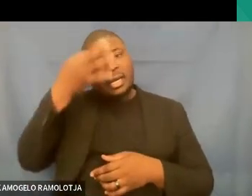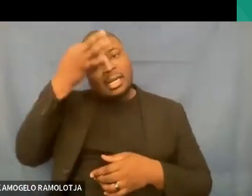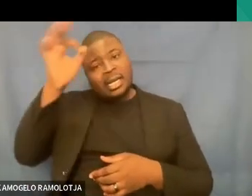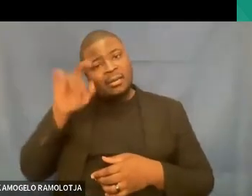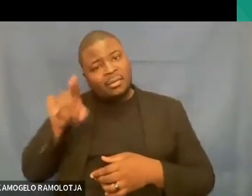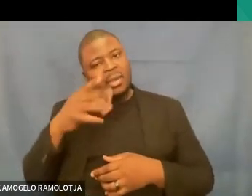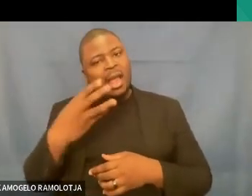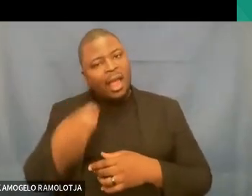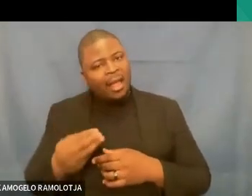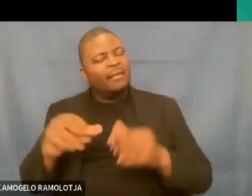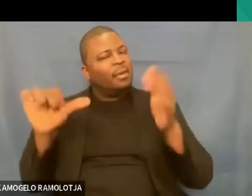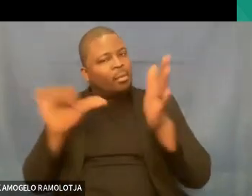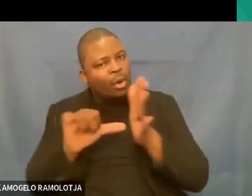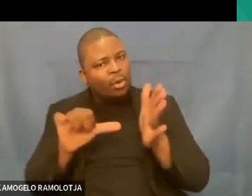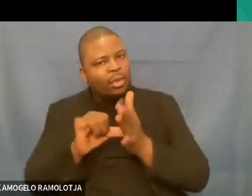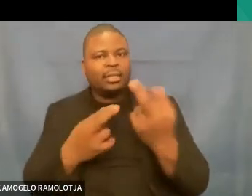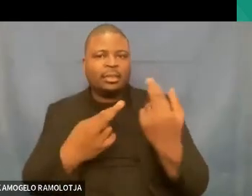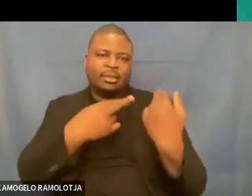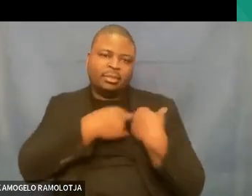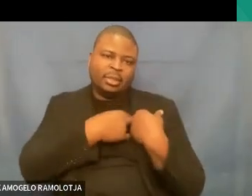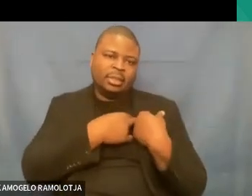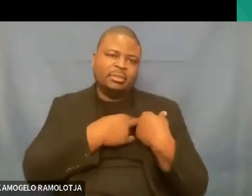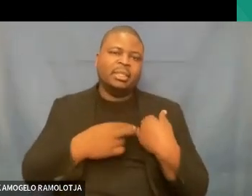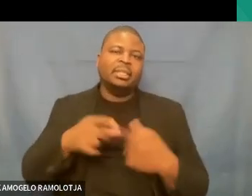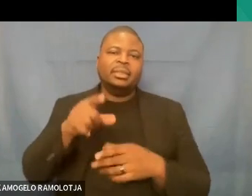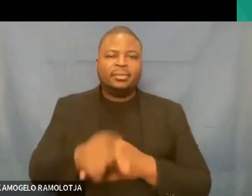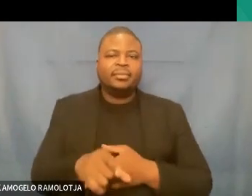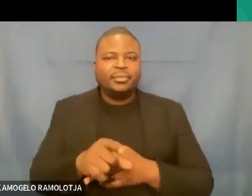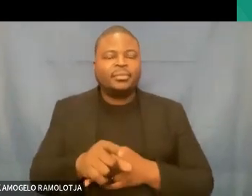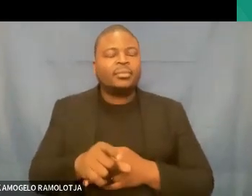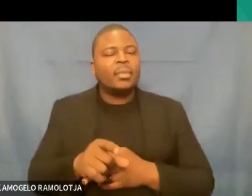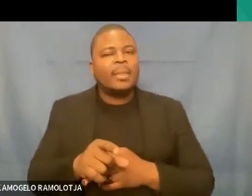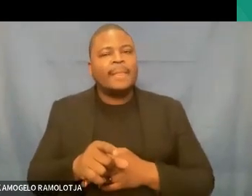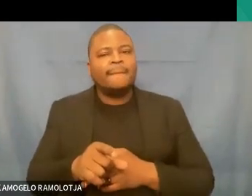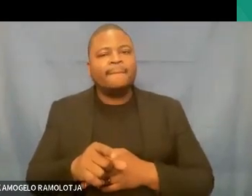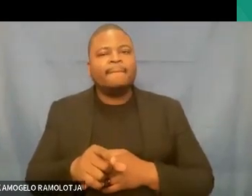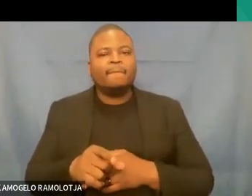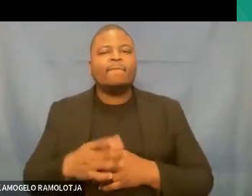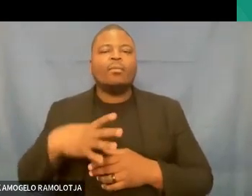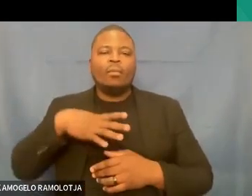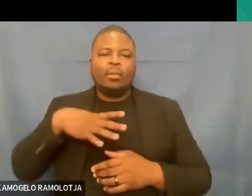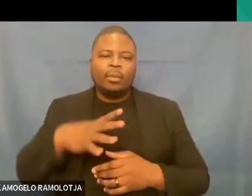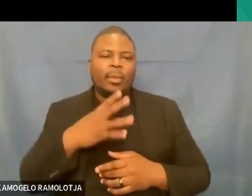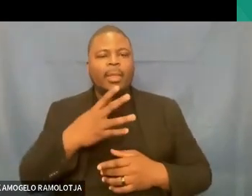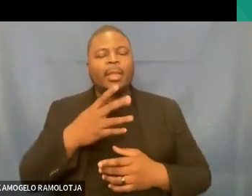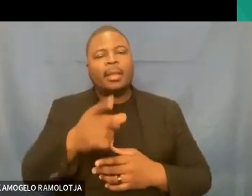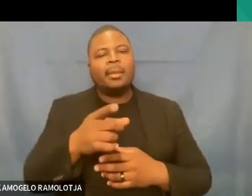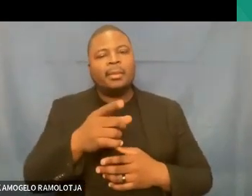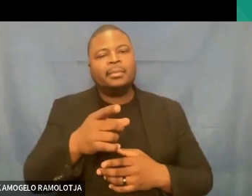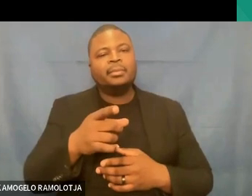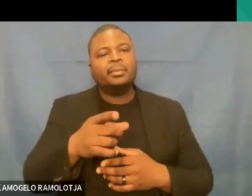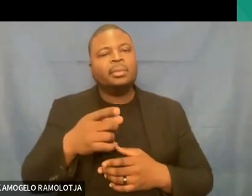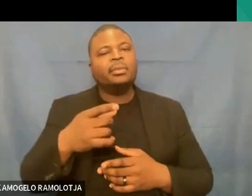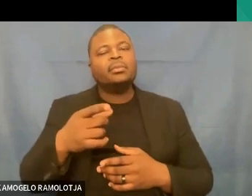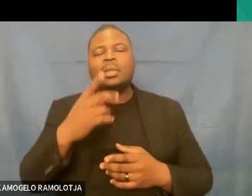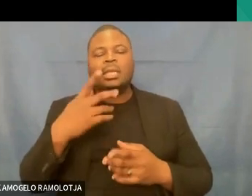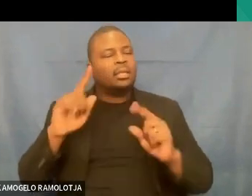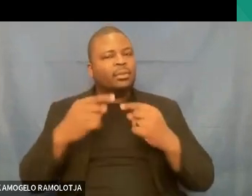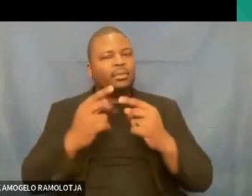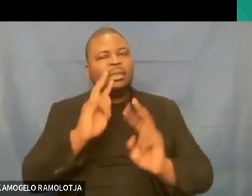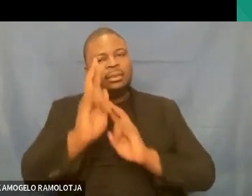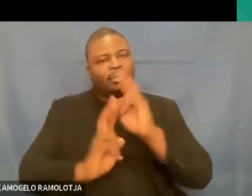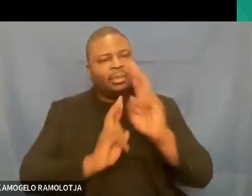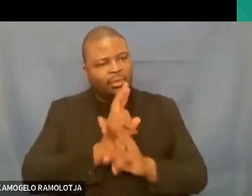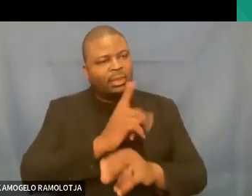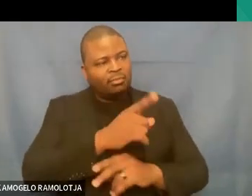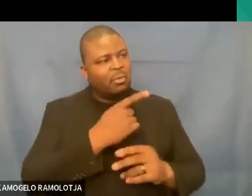role. I think, colleagues, I cannot repeat what you have said. It was quite loud and clear what we